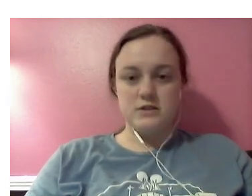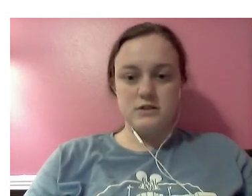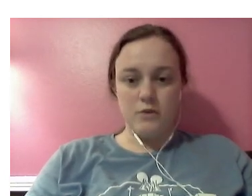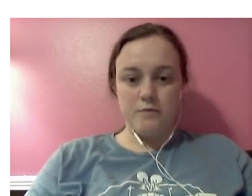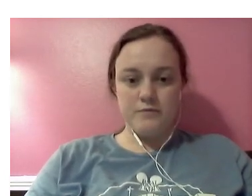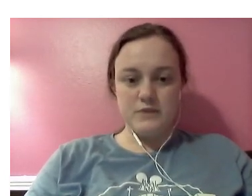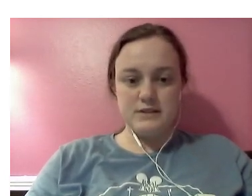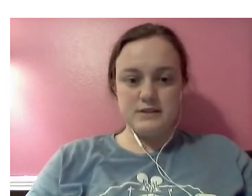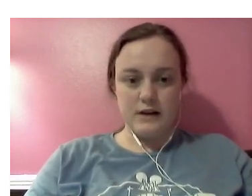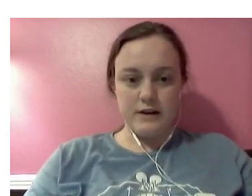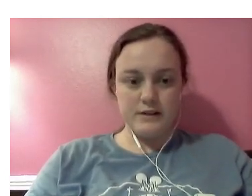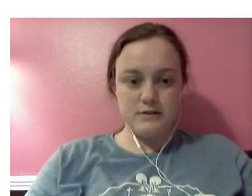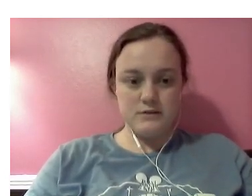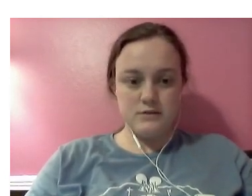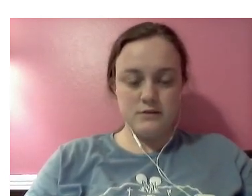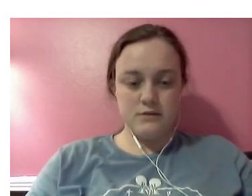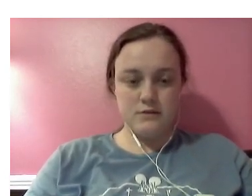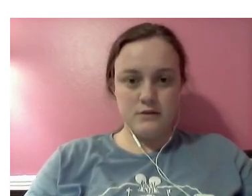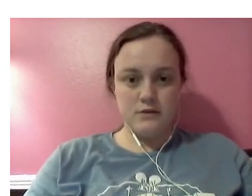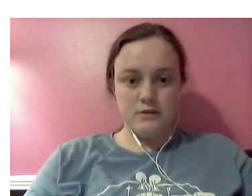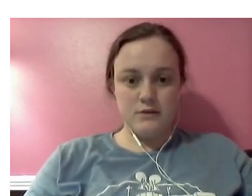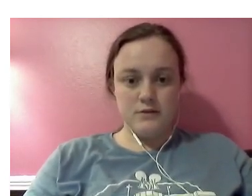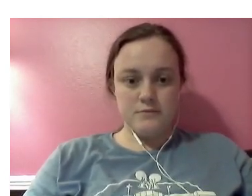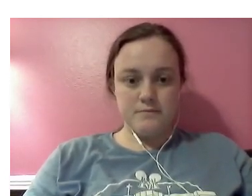Okay, so the signs